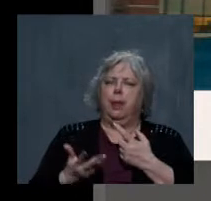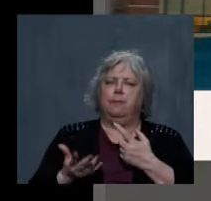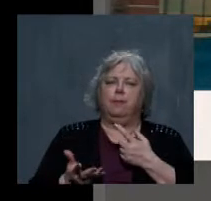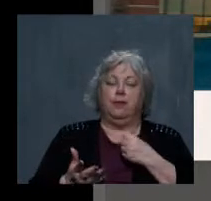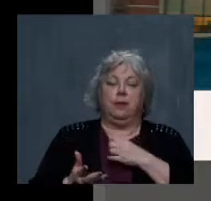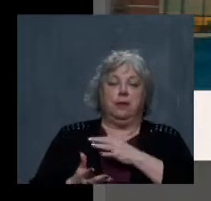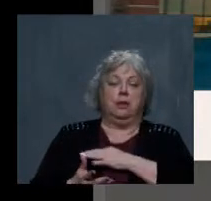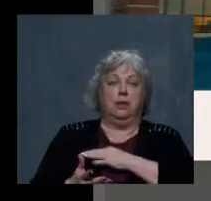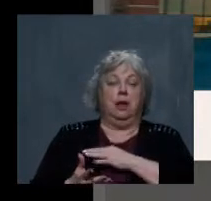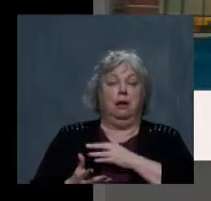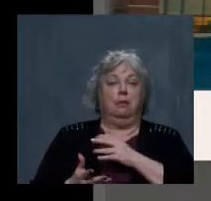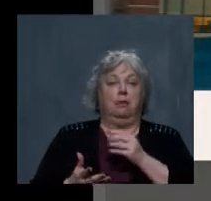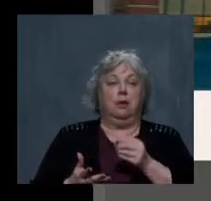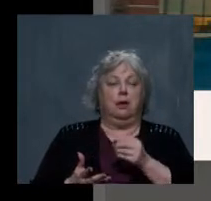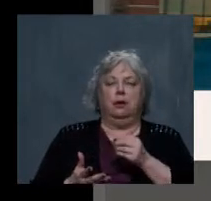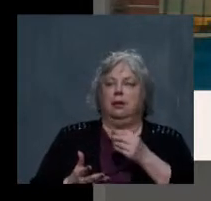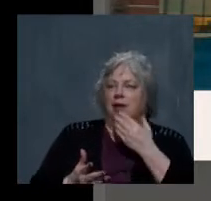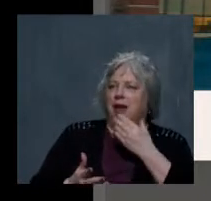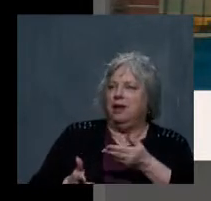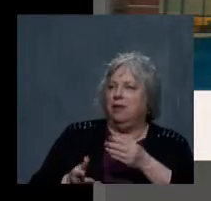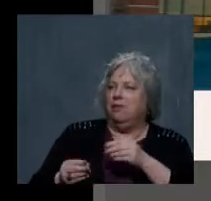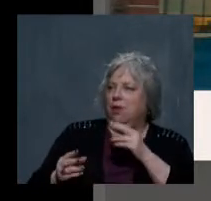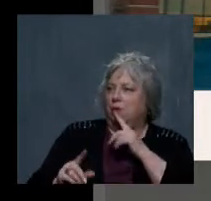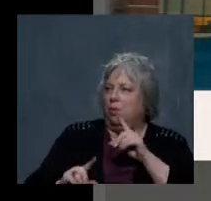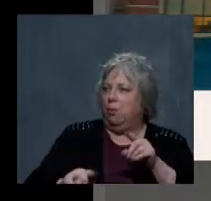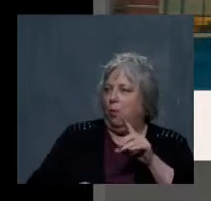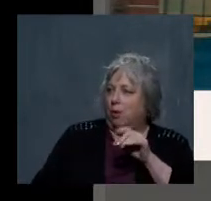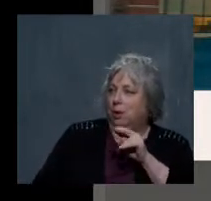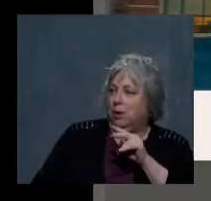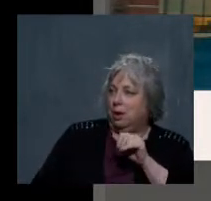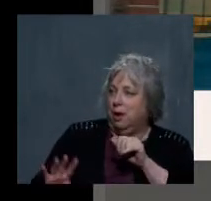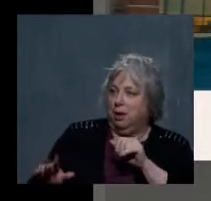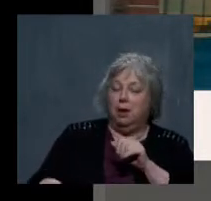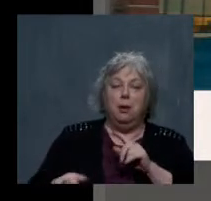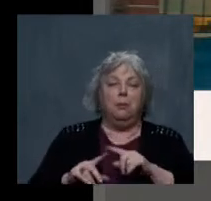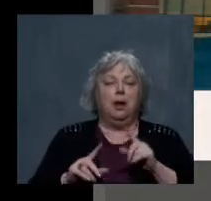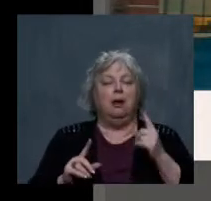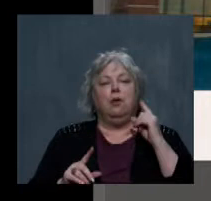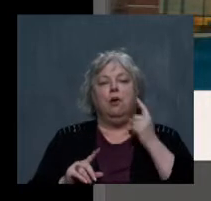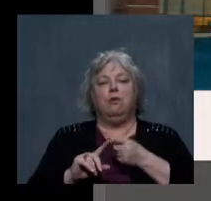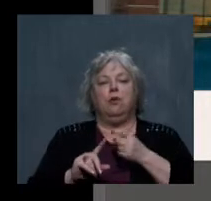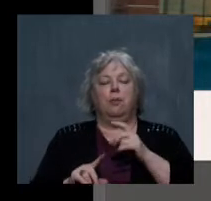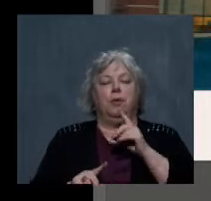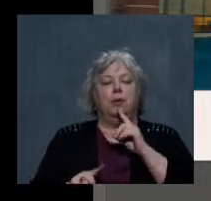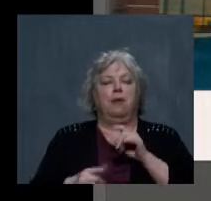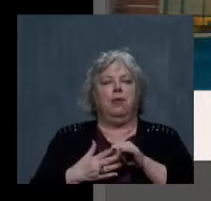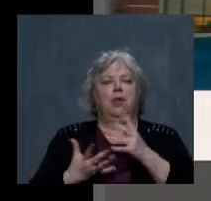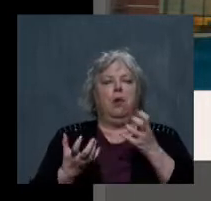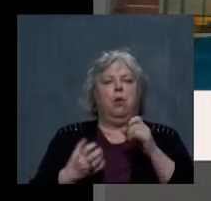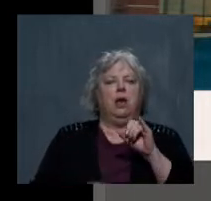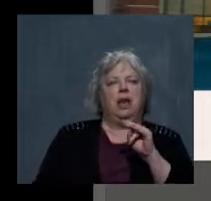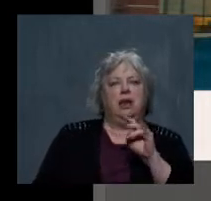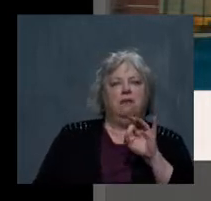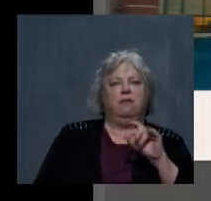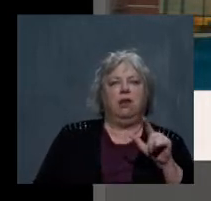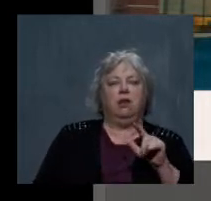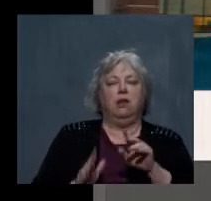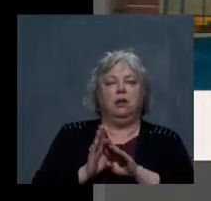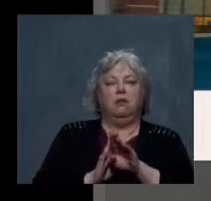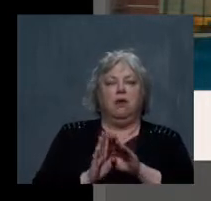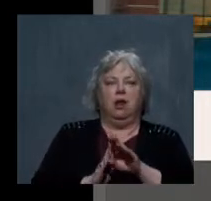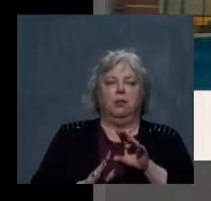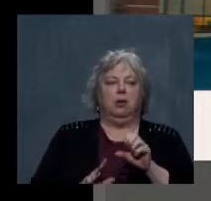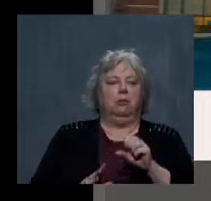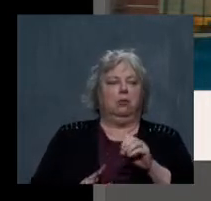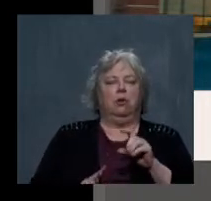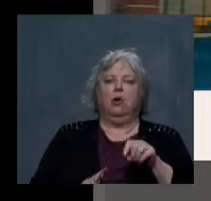from the staff, and thank you for giving that report, Donna, but I've always heard from the staff that they want kind of like an infield type development, and so you